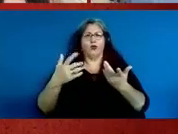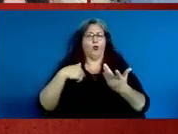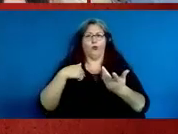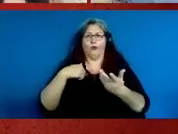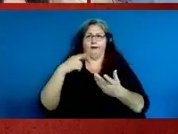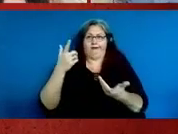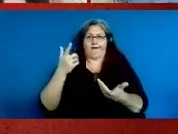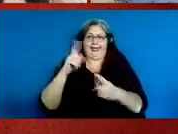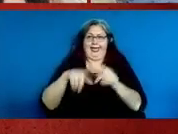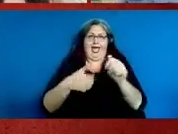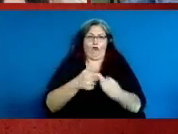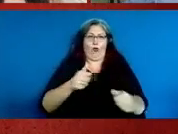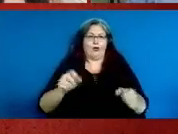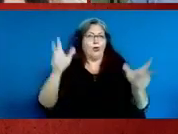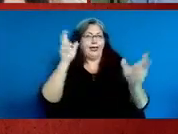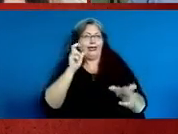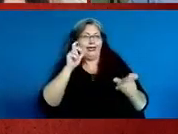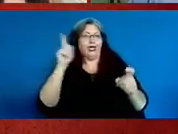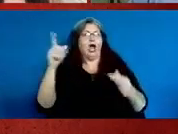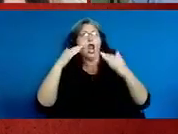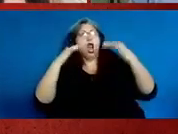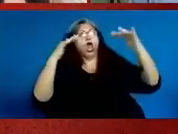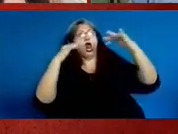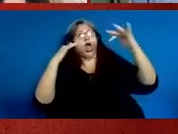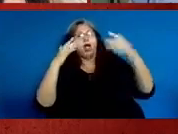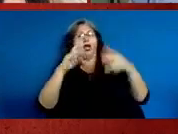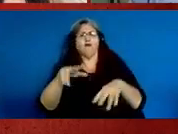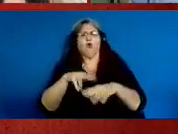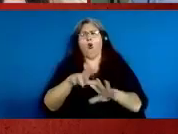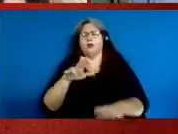that Chinese opera, Of course, we would love